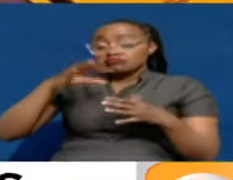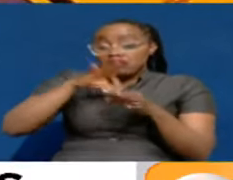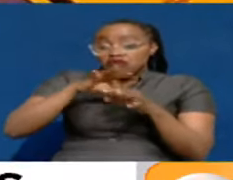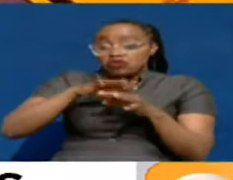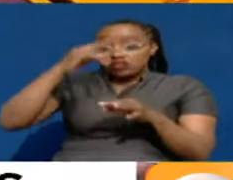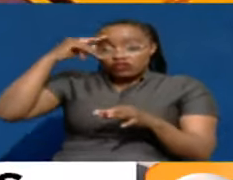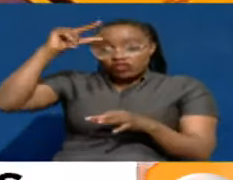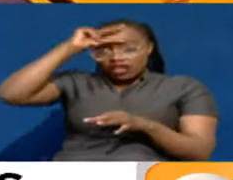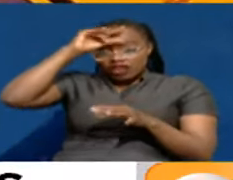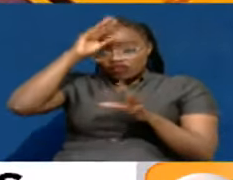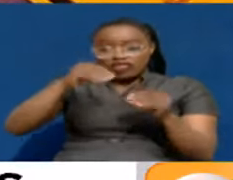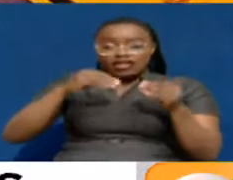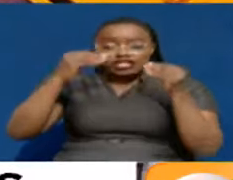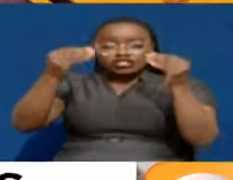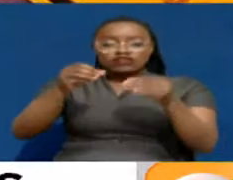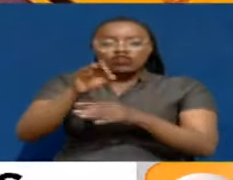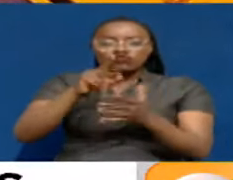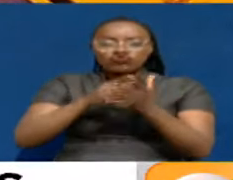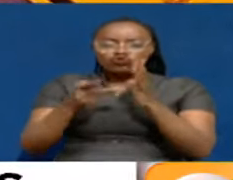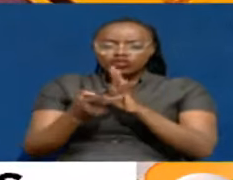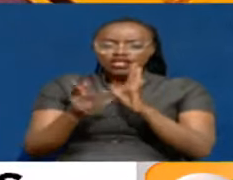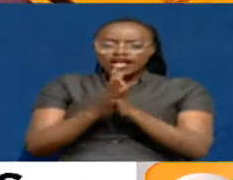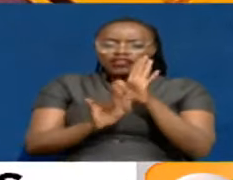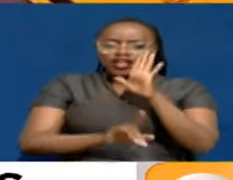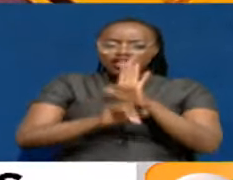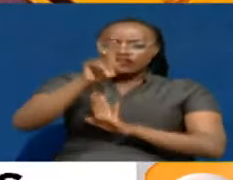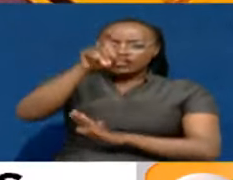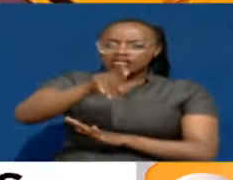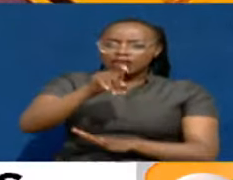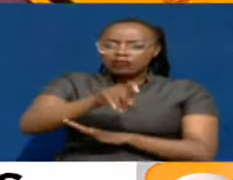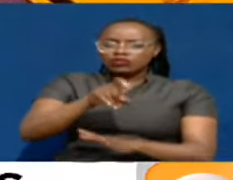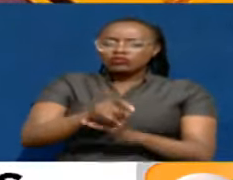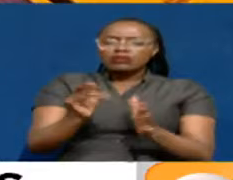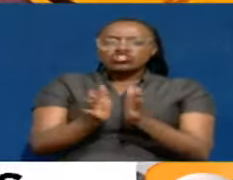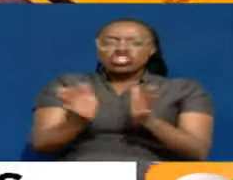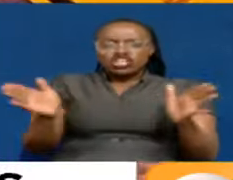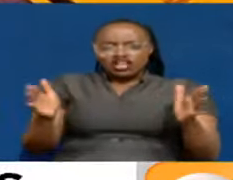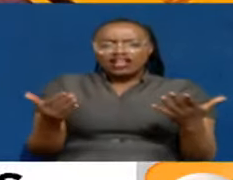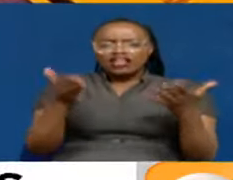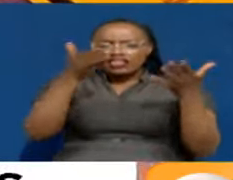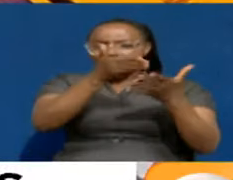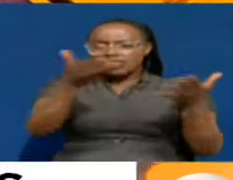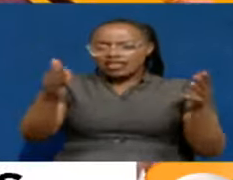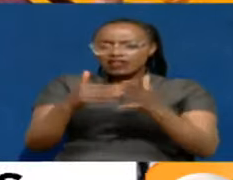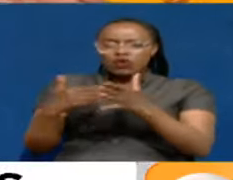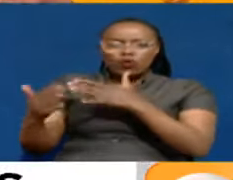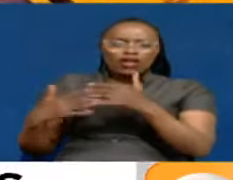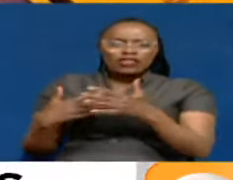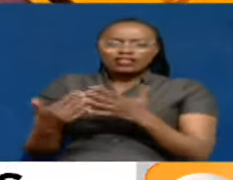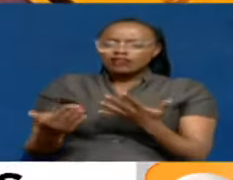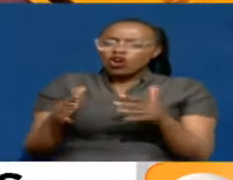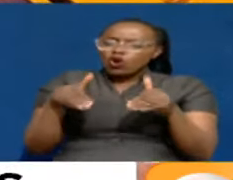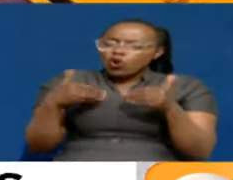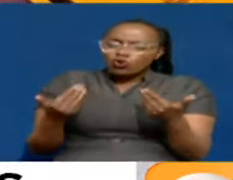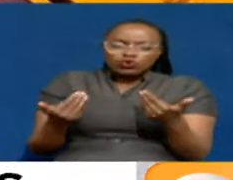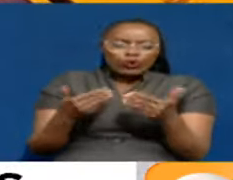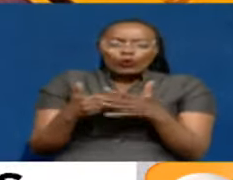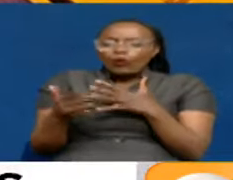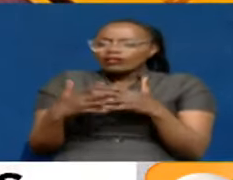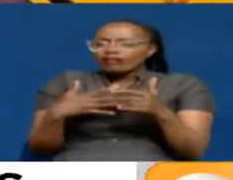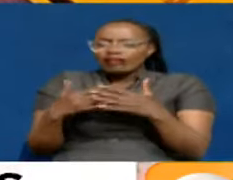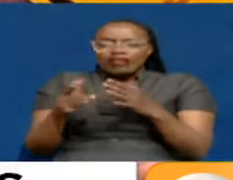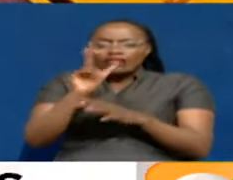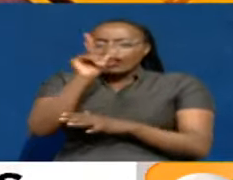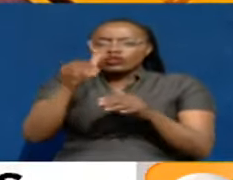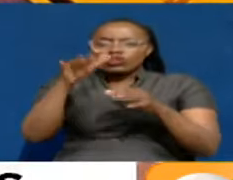day. Distribution of projects and development should be across board, regardless, or do I say irregardless, of how